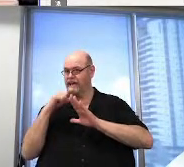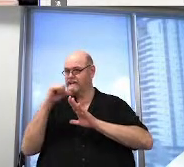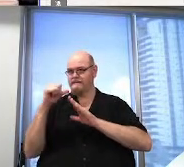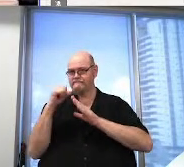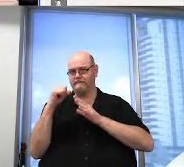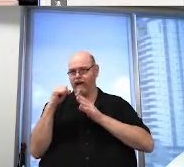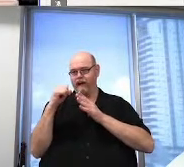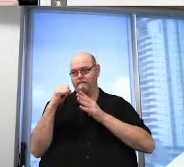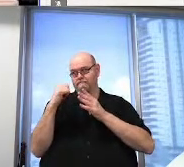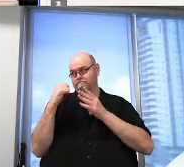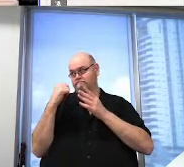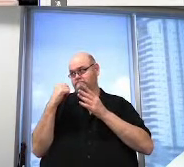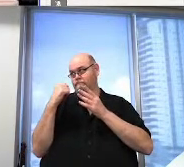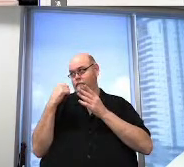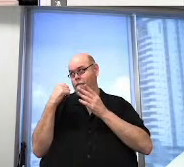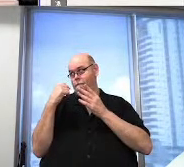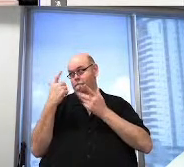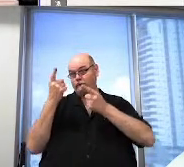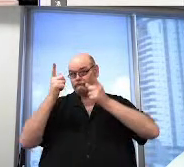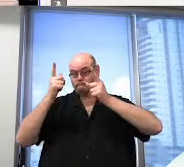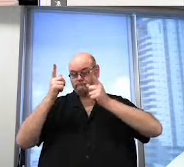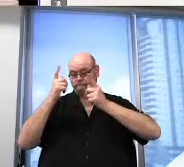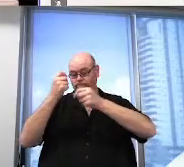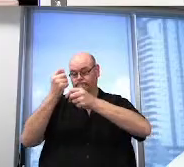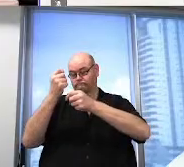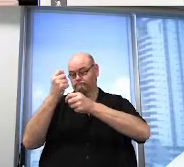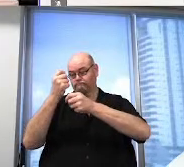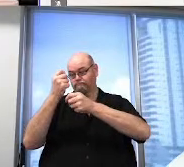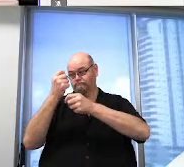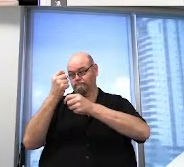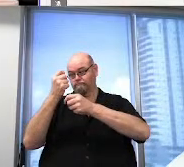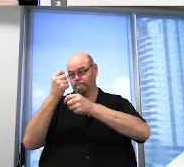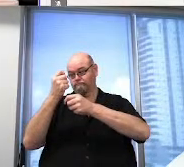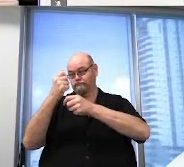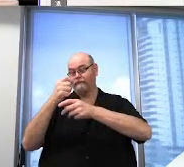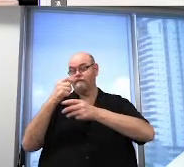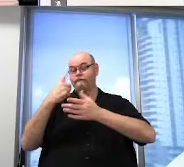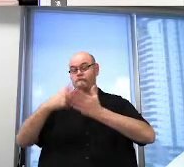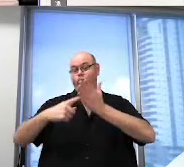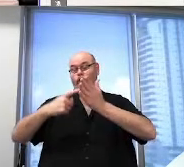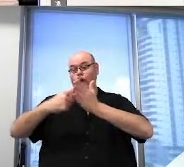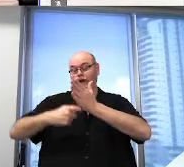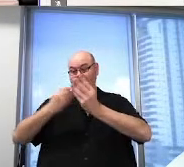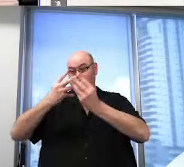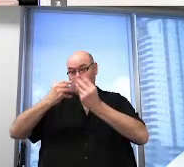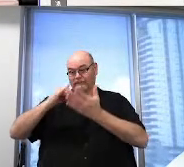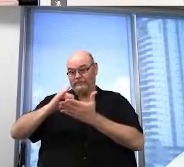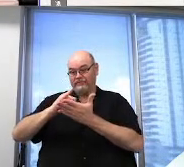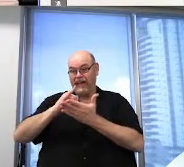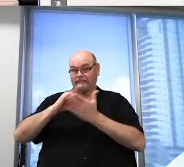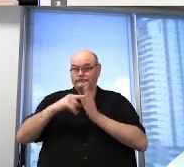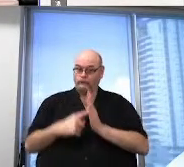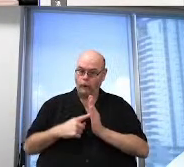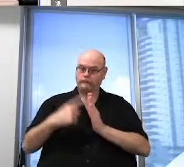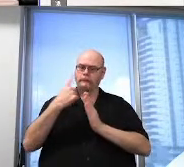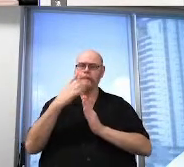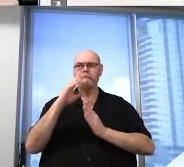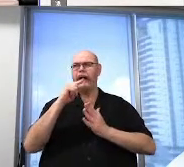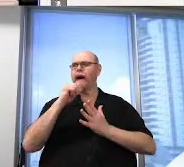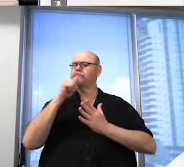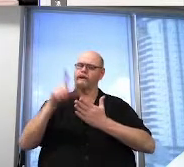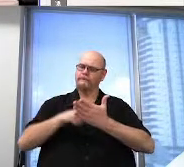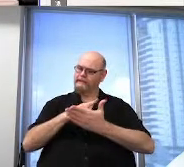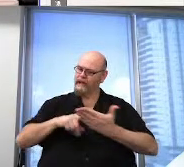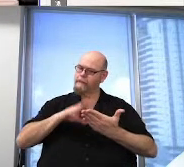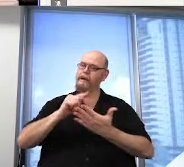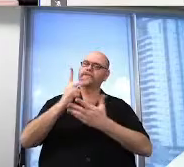getting cross-examination that produces new information. I don't mean this as a criticism at all. I just want everybody to take as much